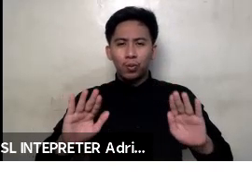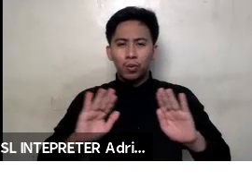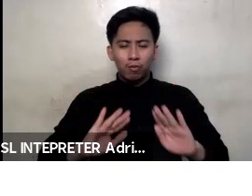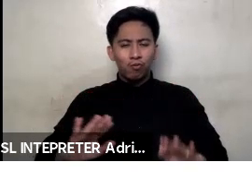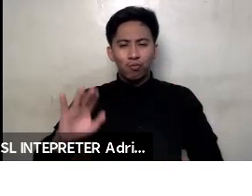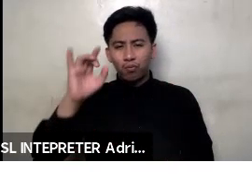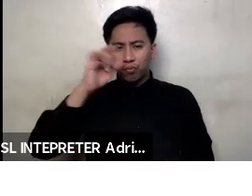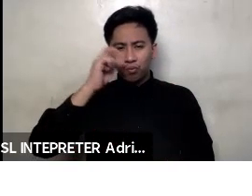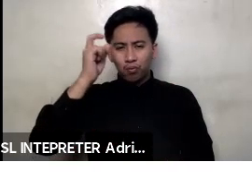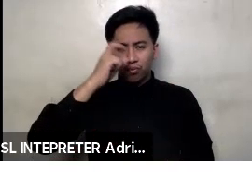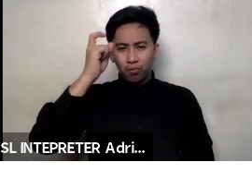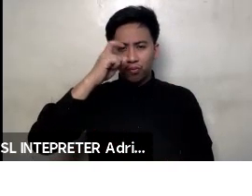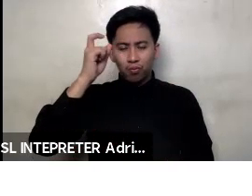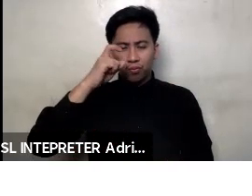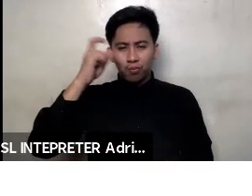wisdom,